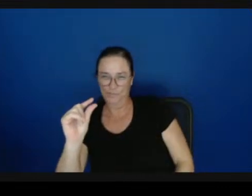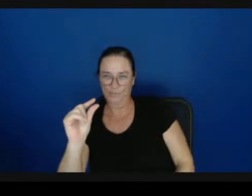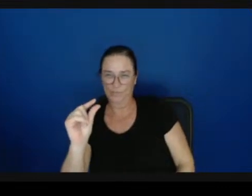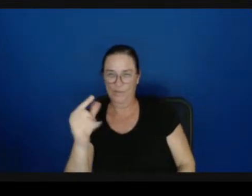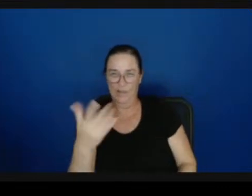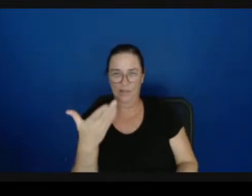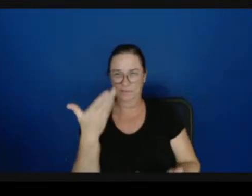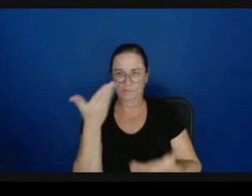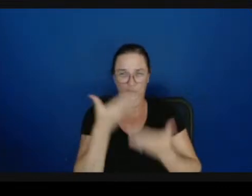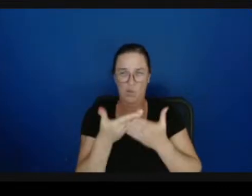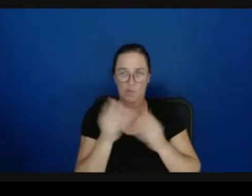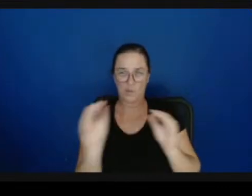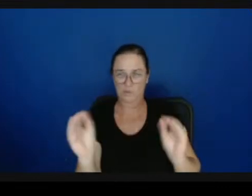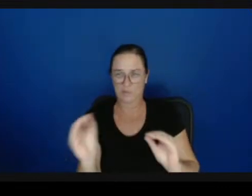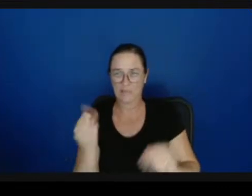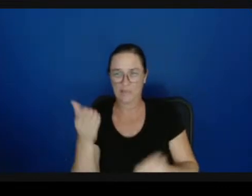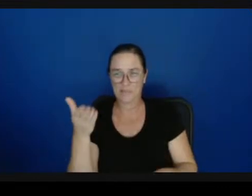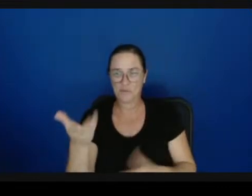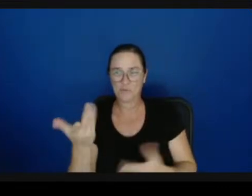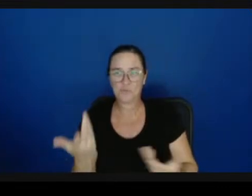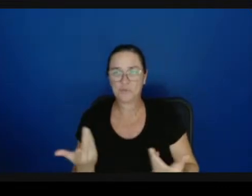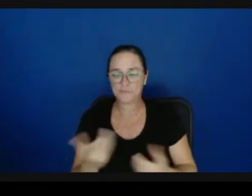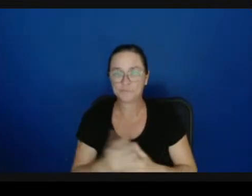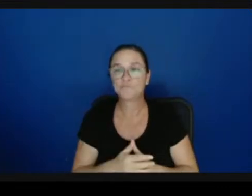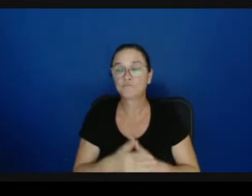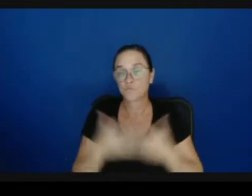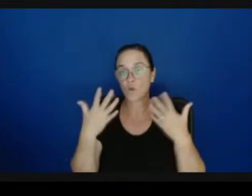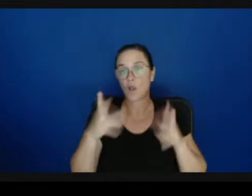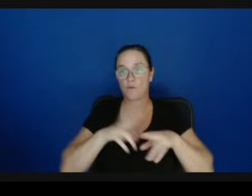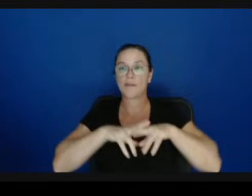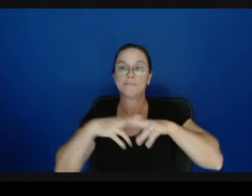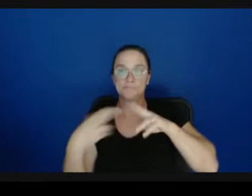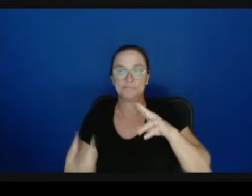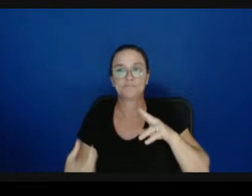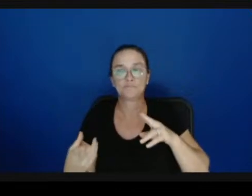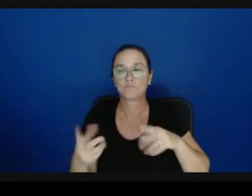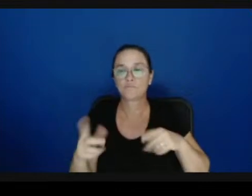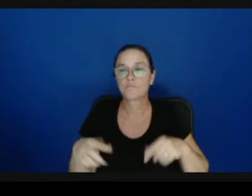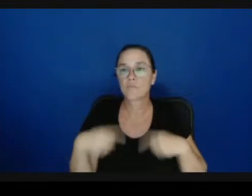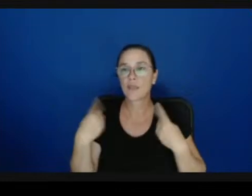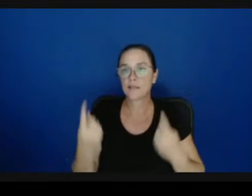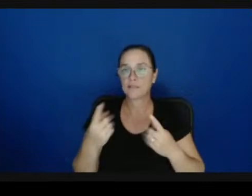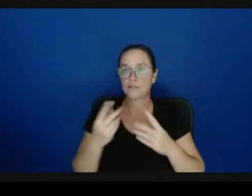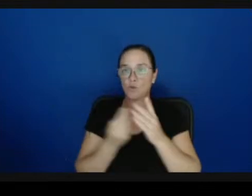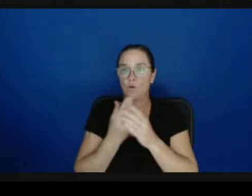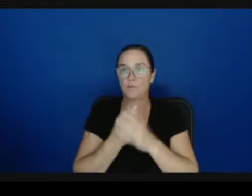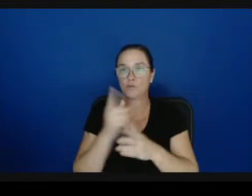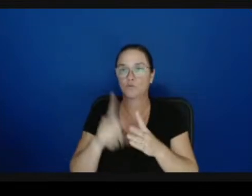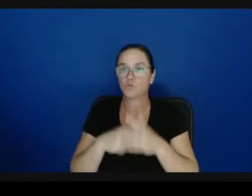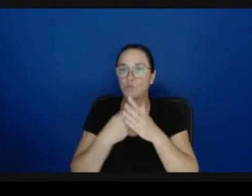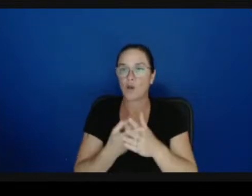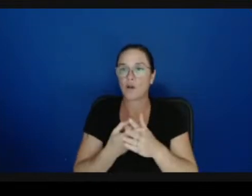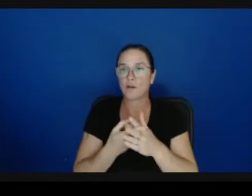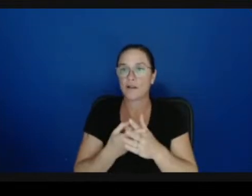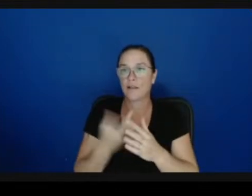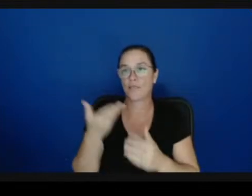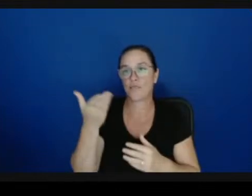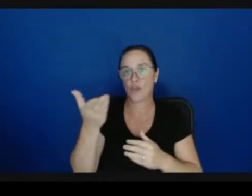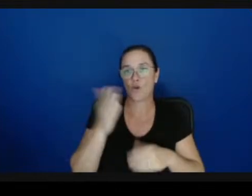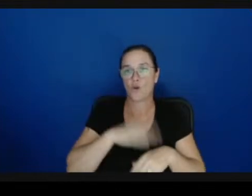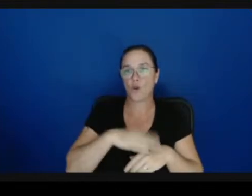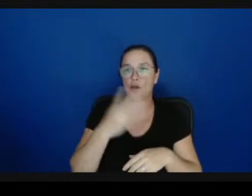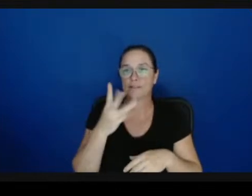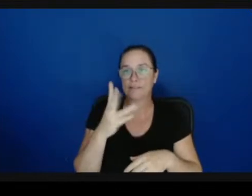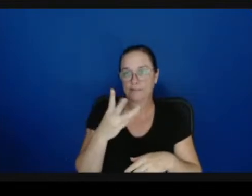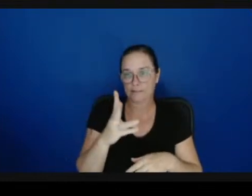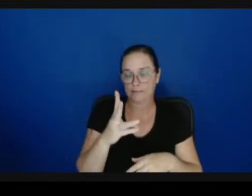up on the graph. So you see that we already went down quite a bit since the onset of eruption here on the 16th, night of the